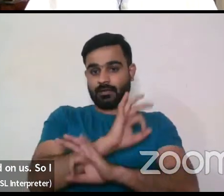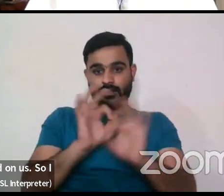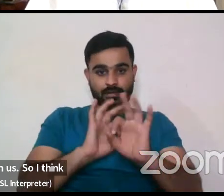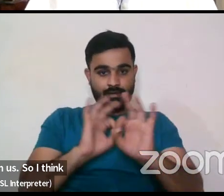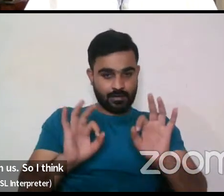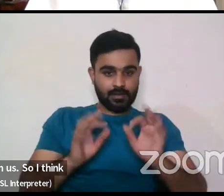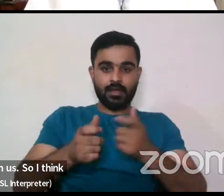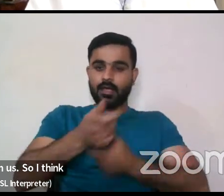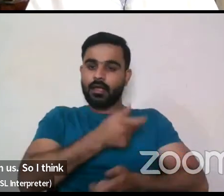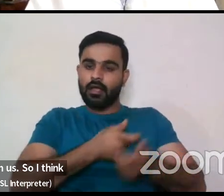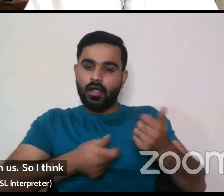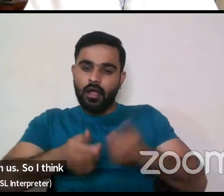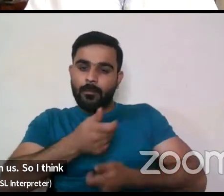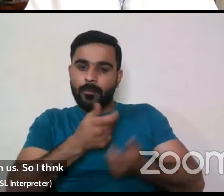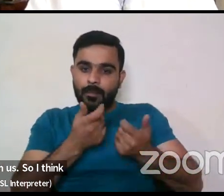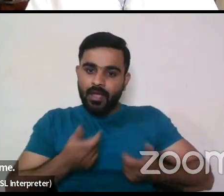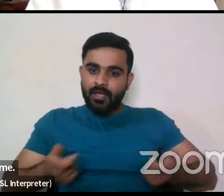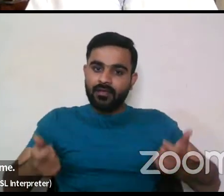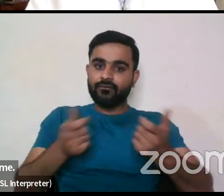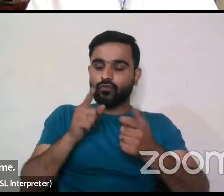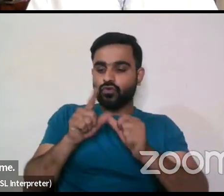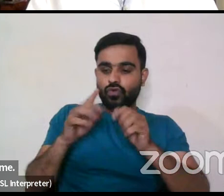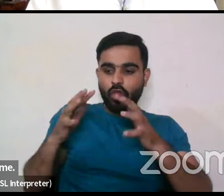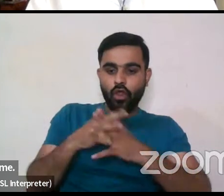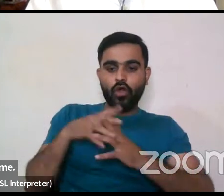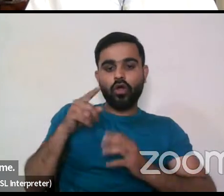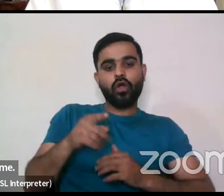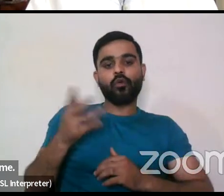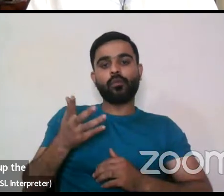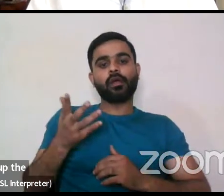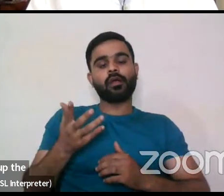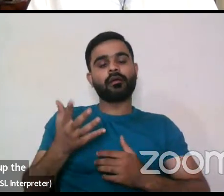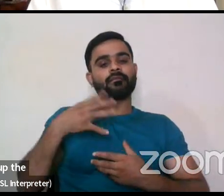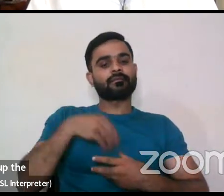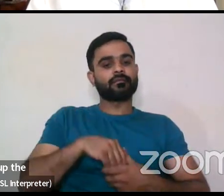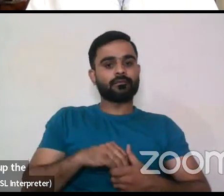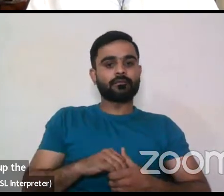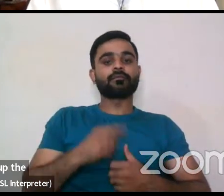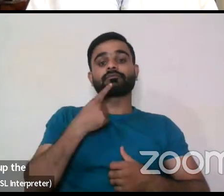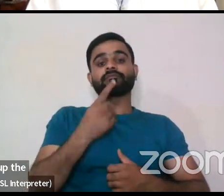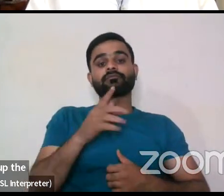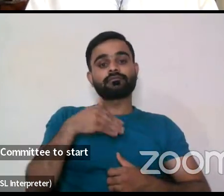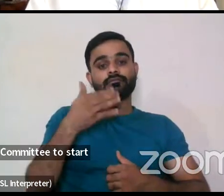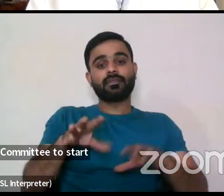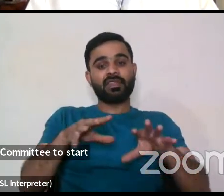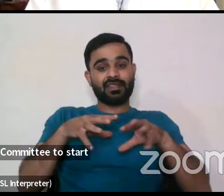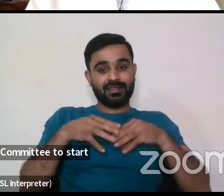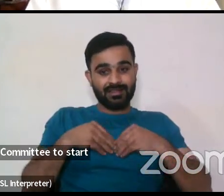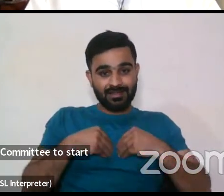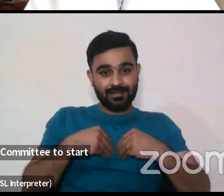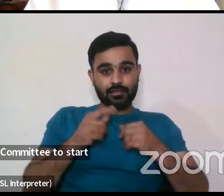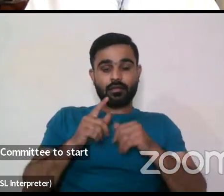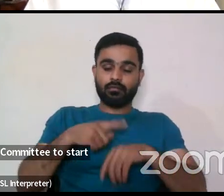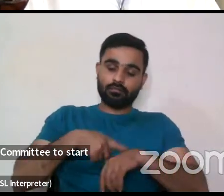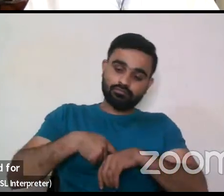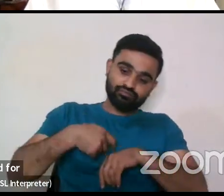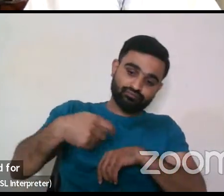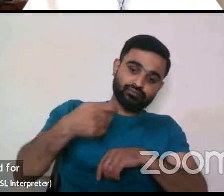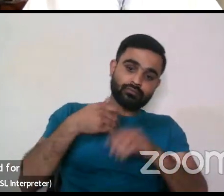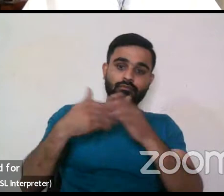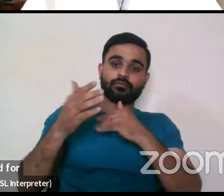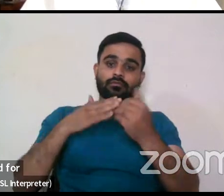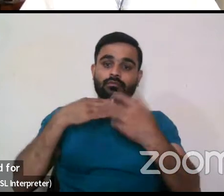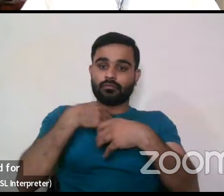start studying what kind of law was good for it. Having said that, the receptivity took a long time to build